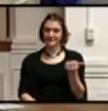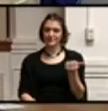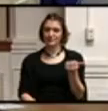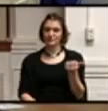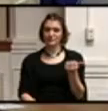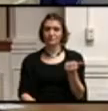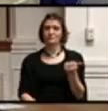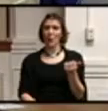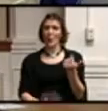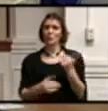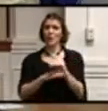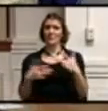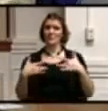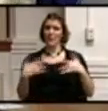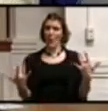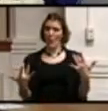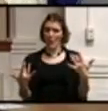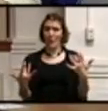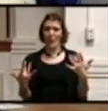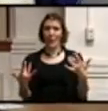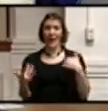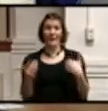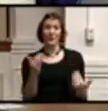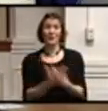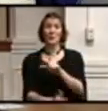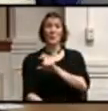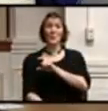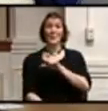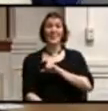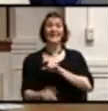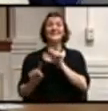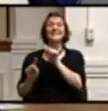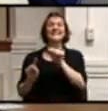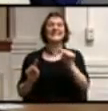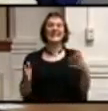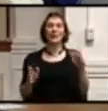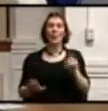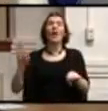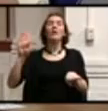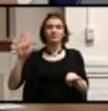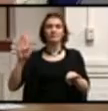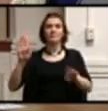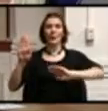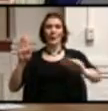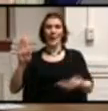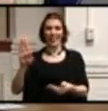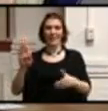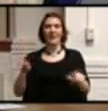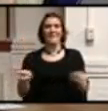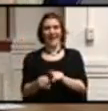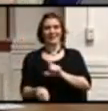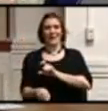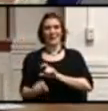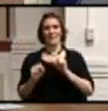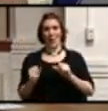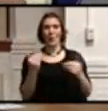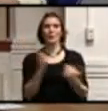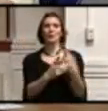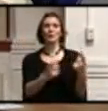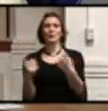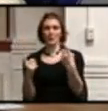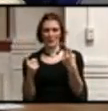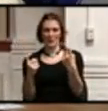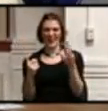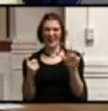We are excited tonight to have new police officers here with us to be sworn in, and we'll look forward to